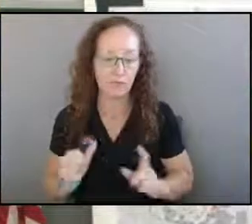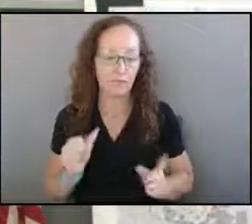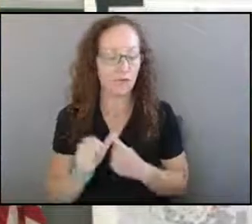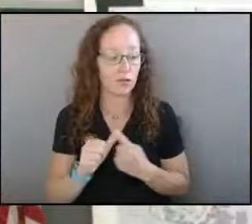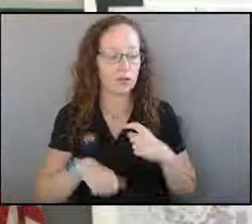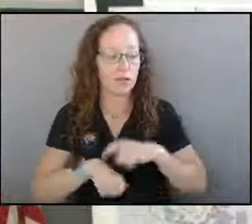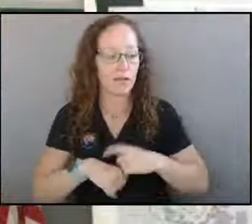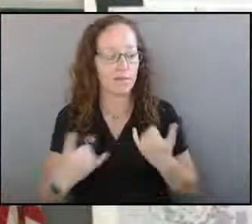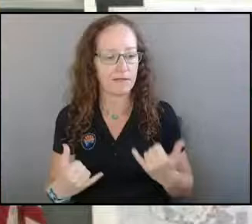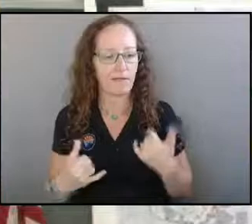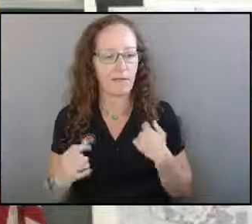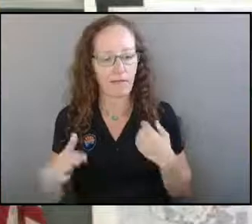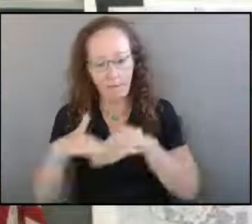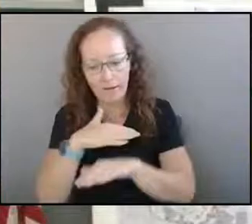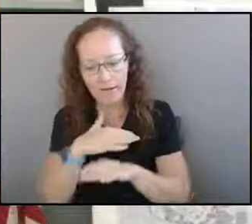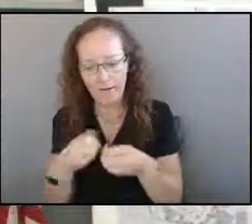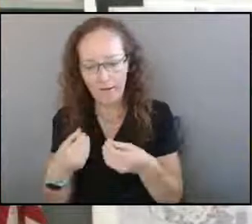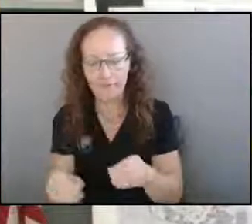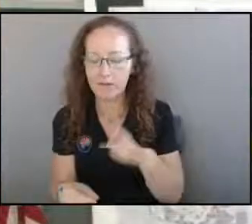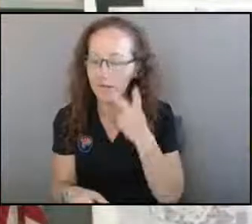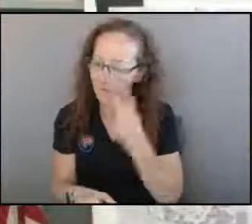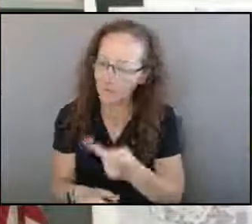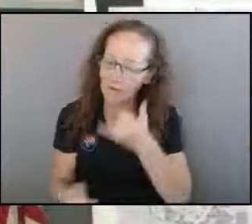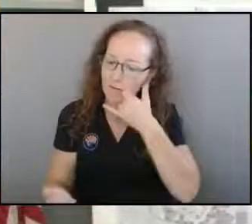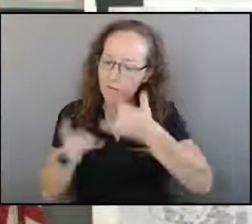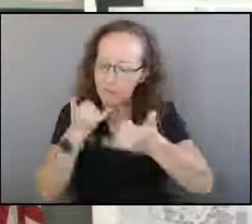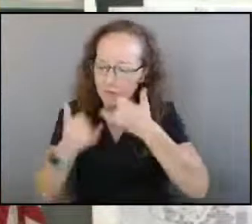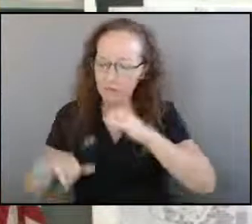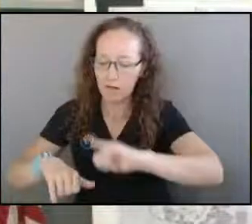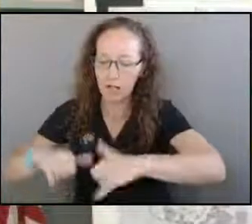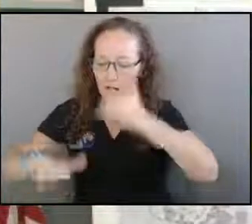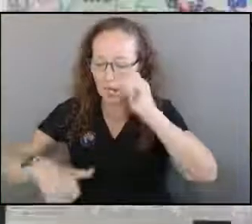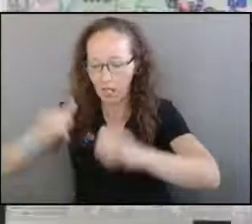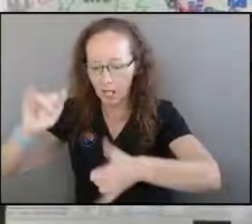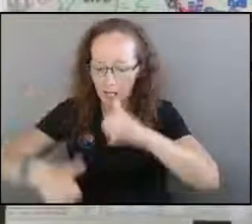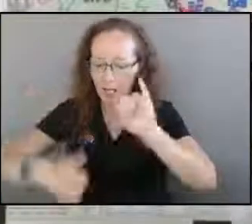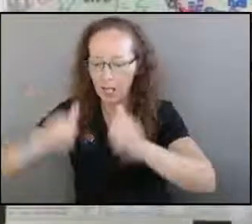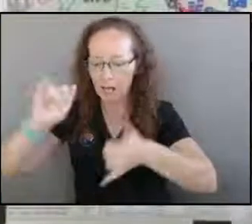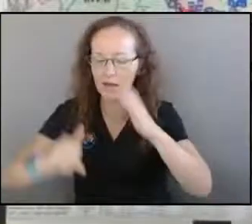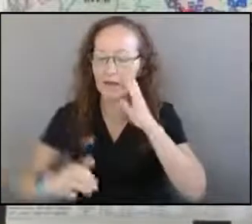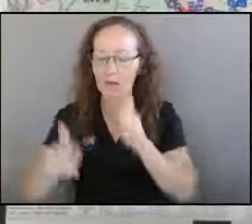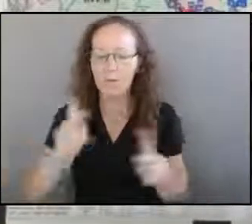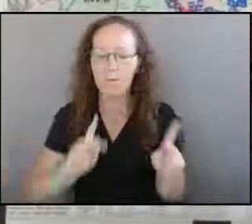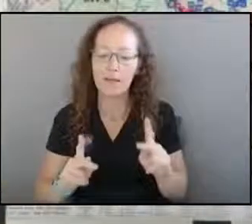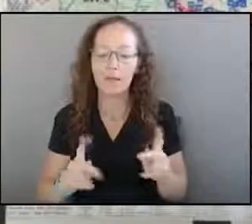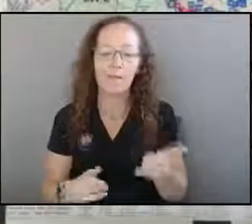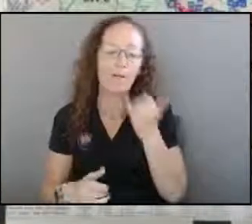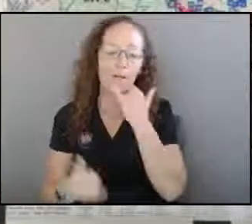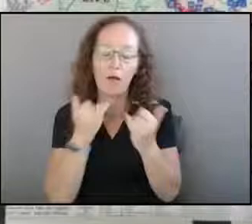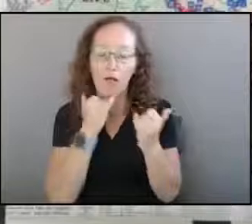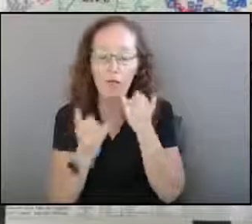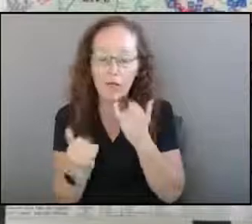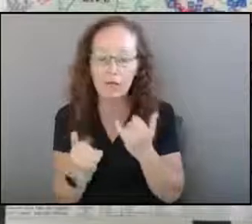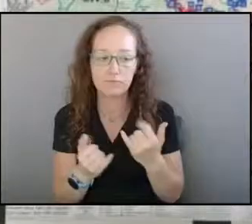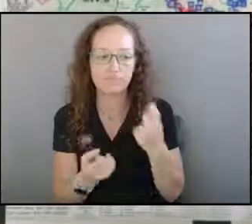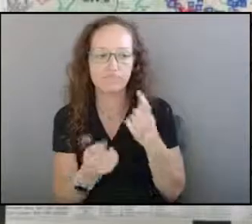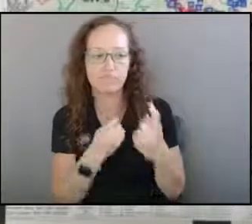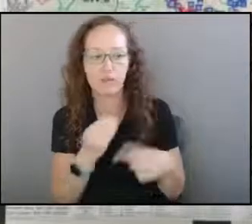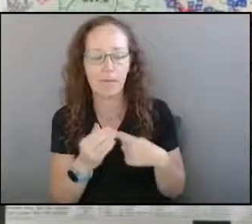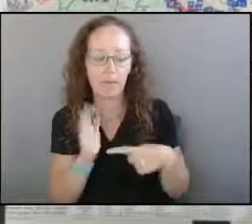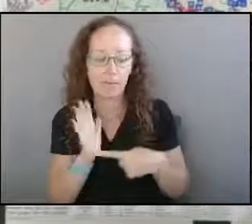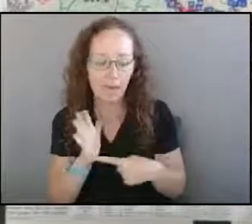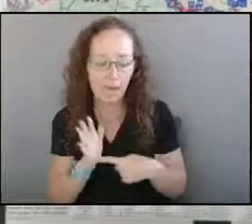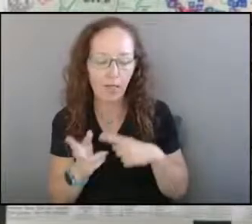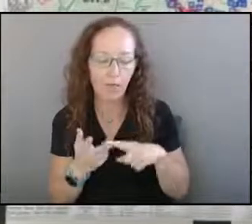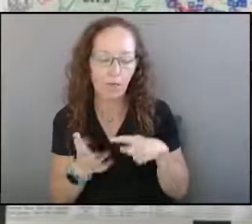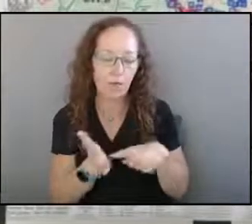kept ringing and ringing and ringing, and I know it was consumers calling to take care of their bill or to ask questions regarding their bill. So hopefully tomorrow we'll be able to